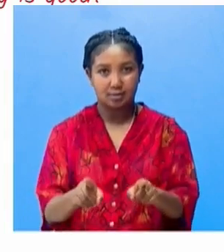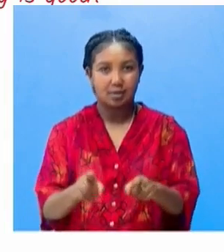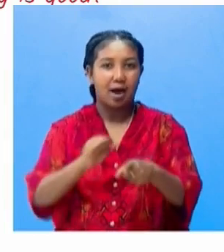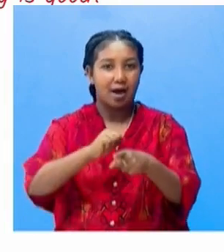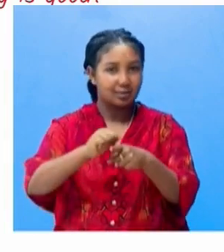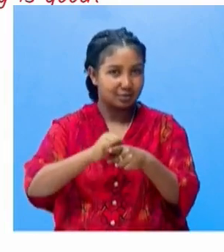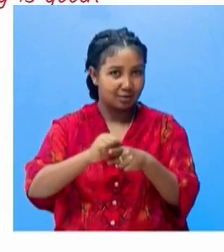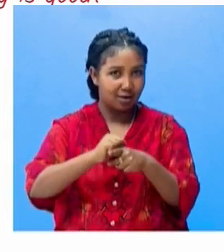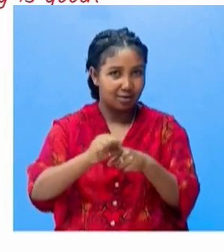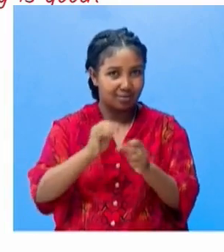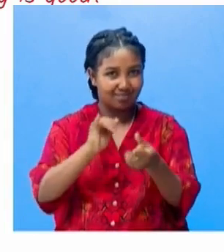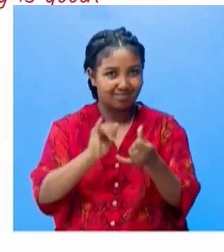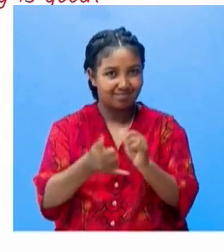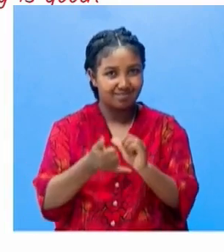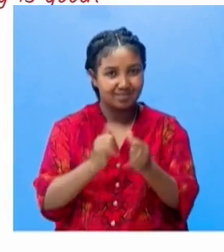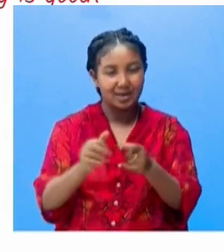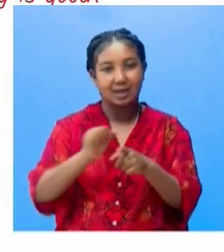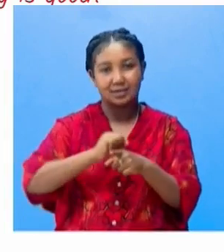exercising